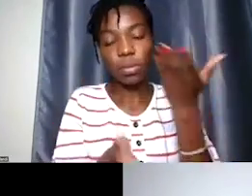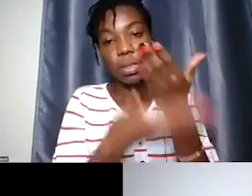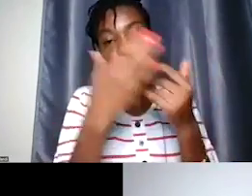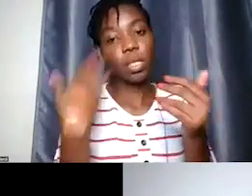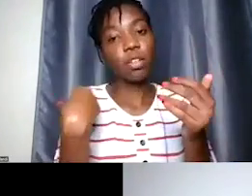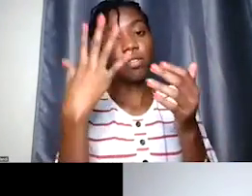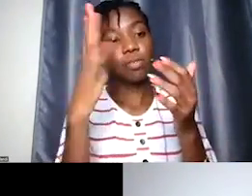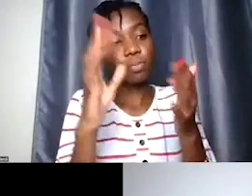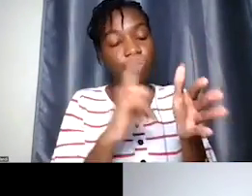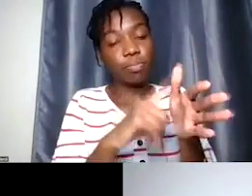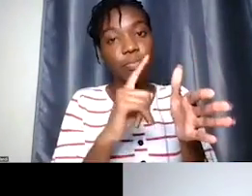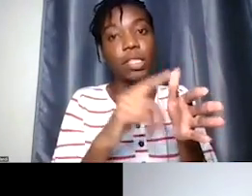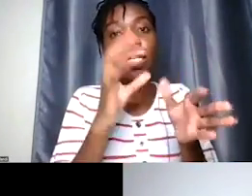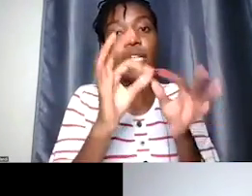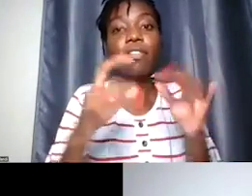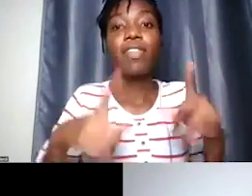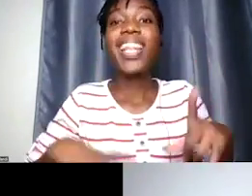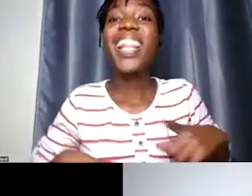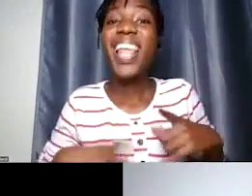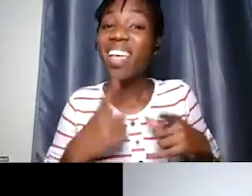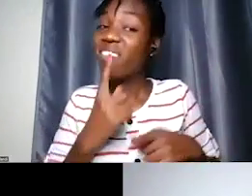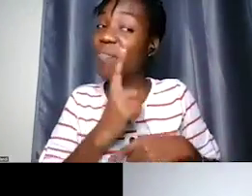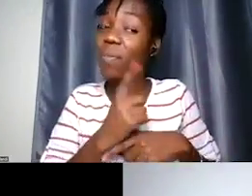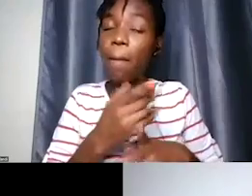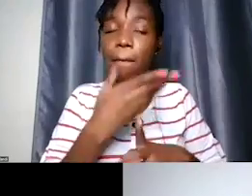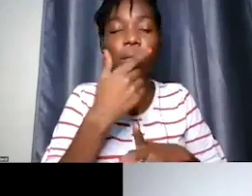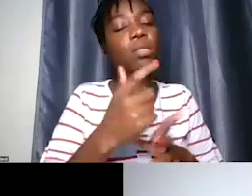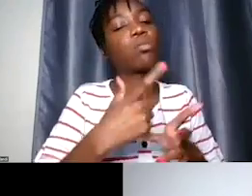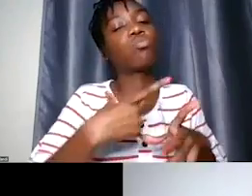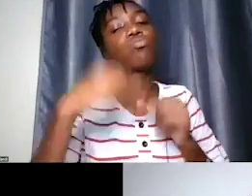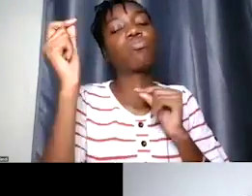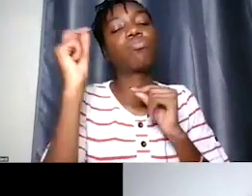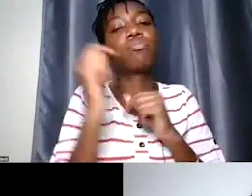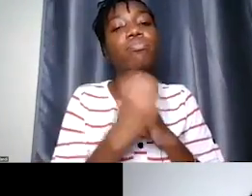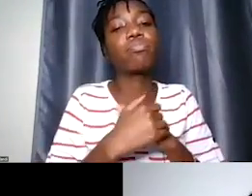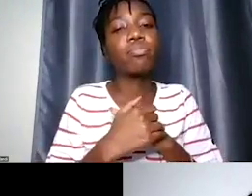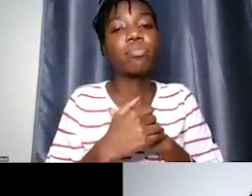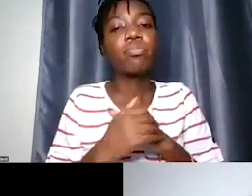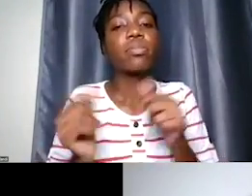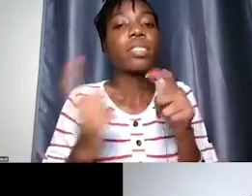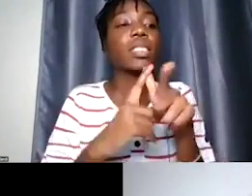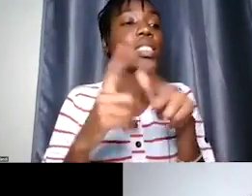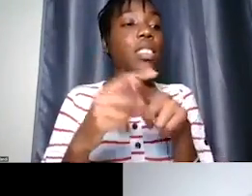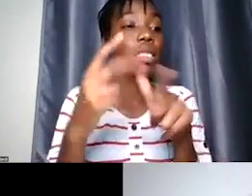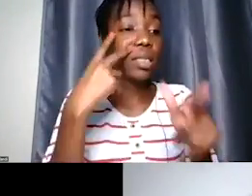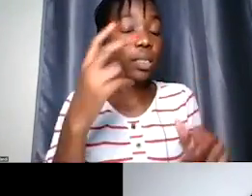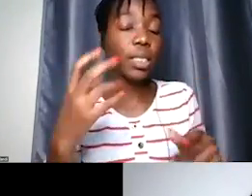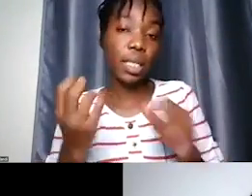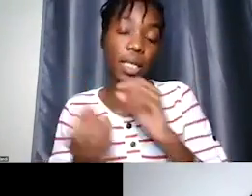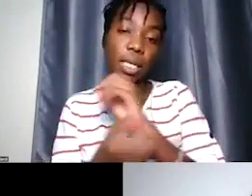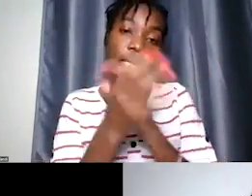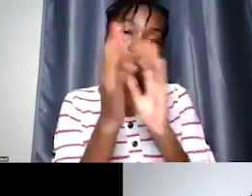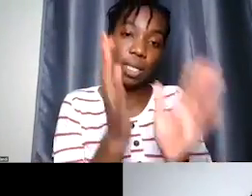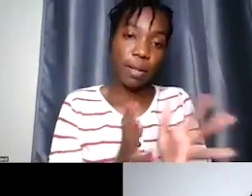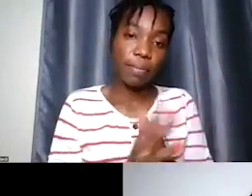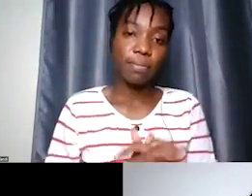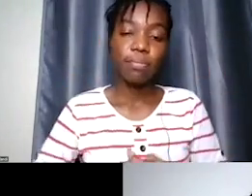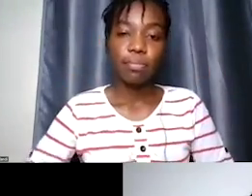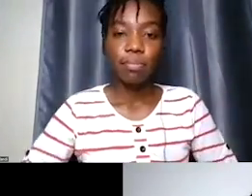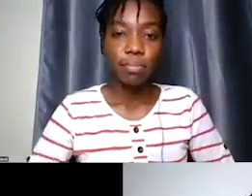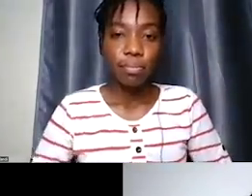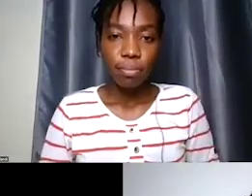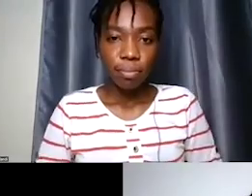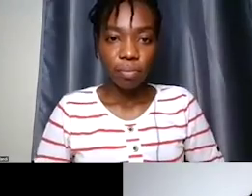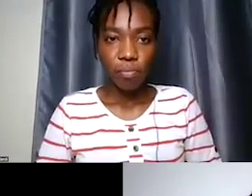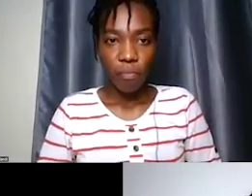it's life-threatening, walk away. Also see a counselor. Yes, see seek a therapist. professional help. Yeah.